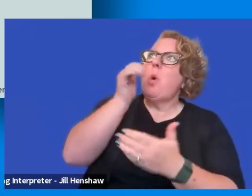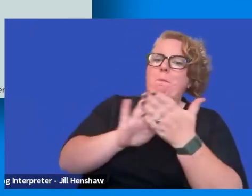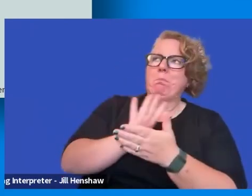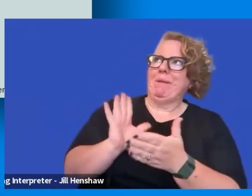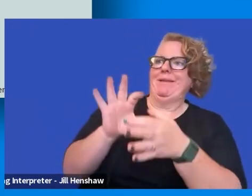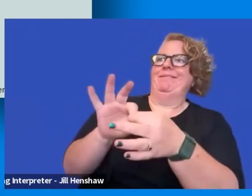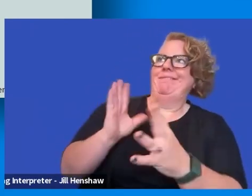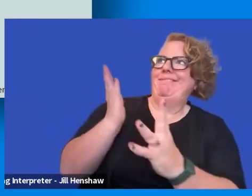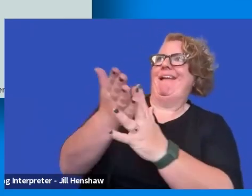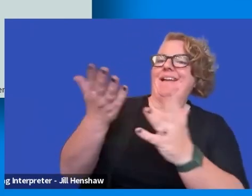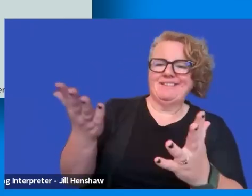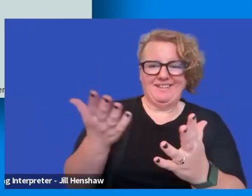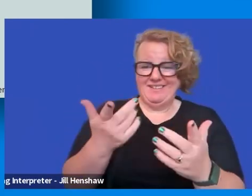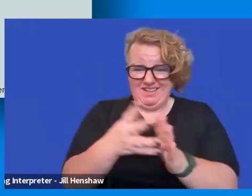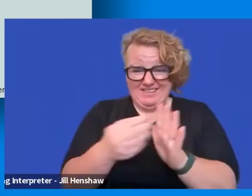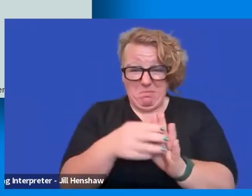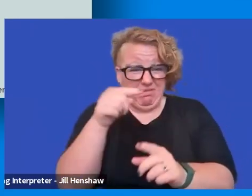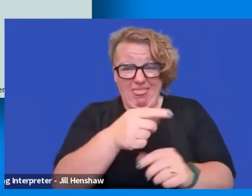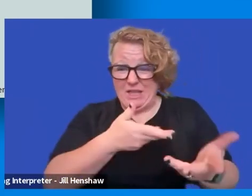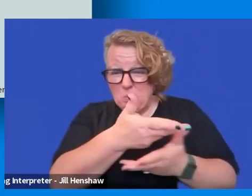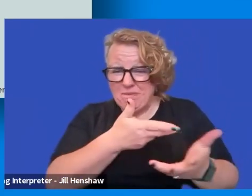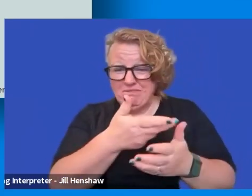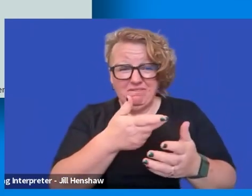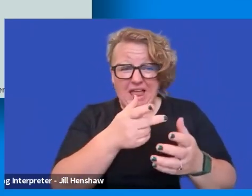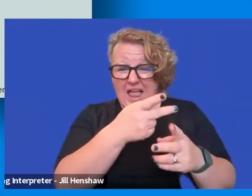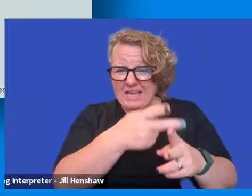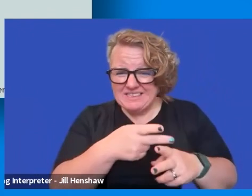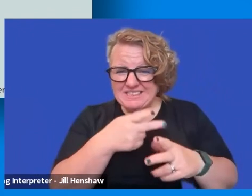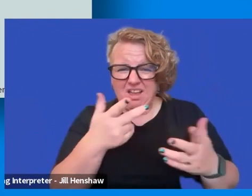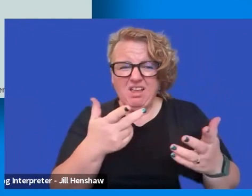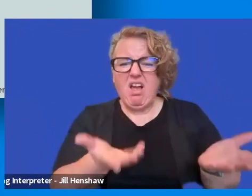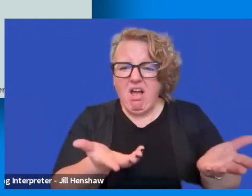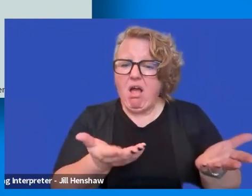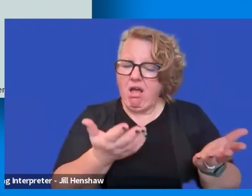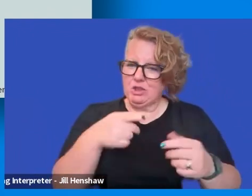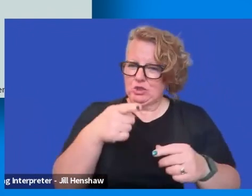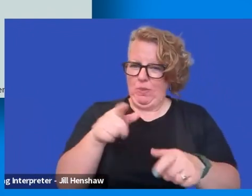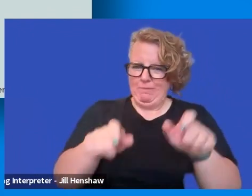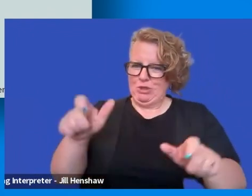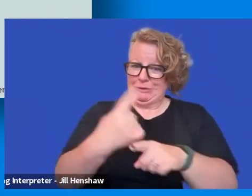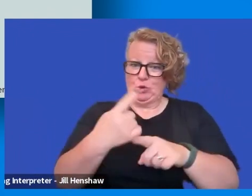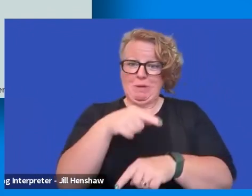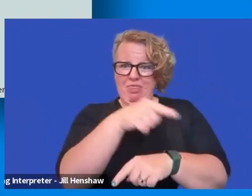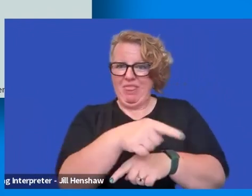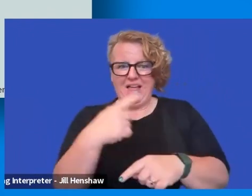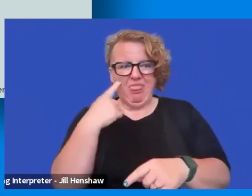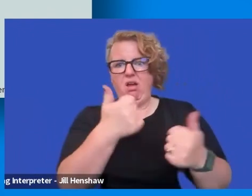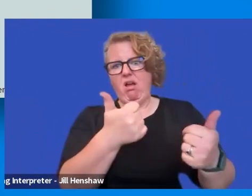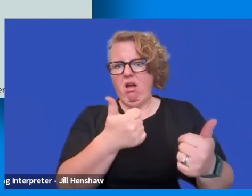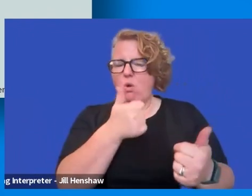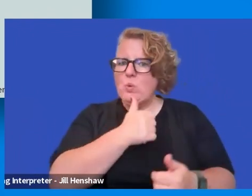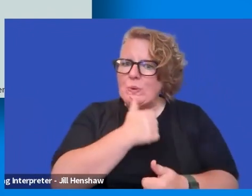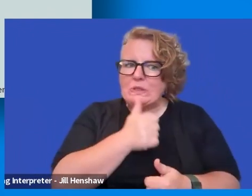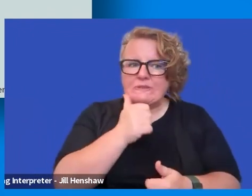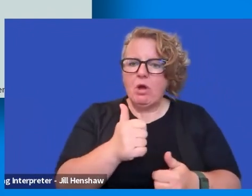of supervisor, for example, that our participants referred to. And now back over to you, Robert,